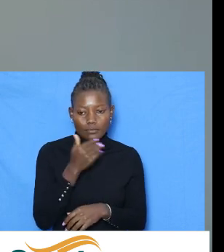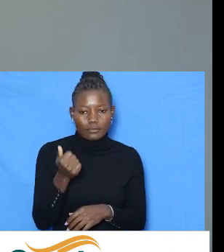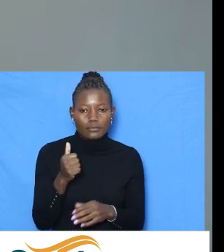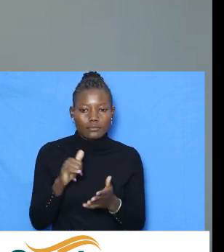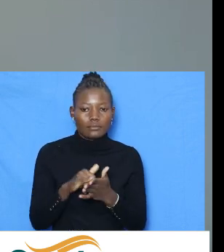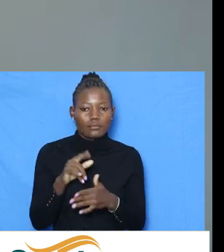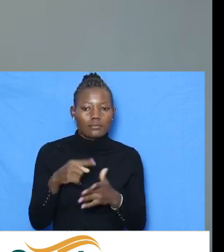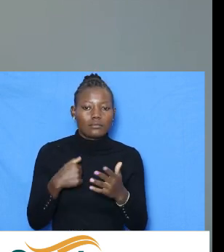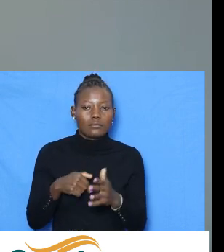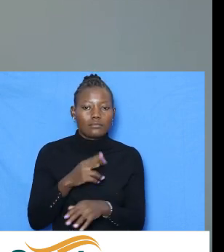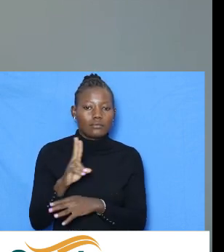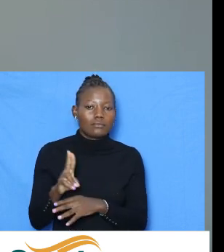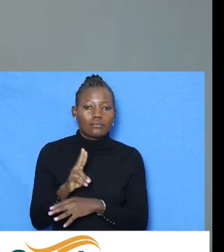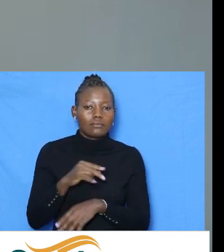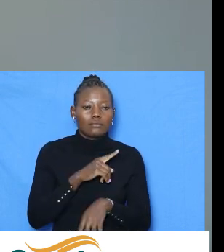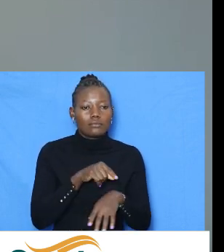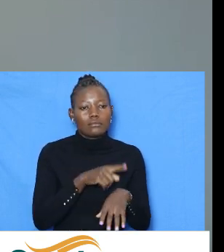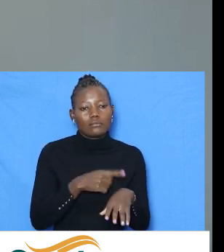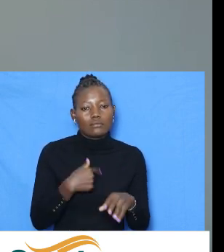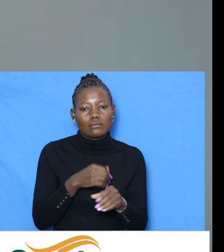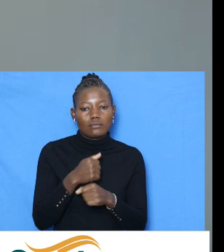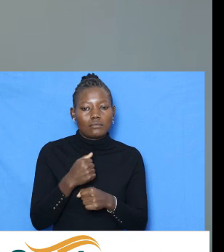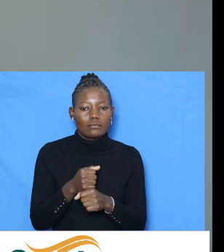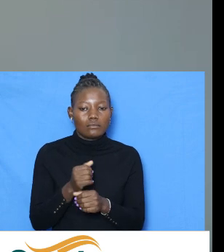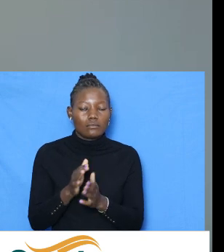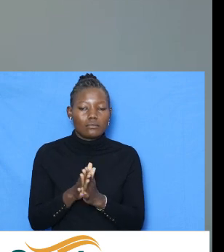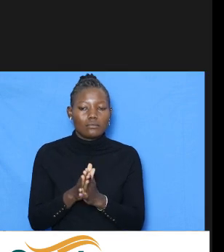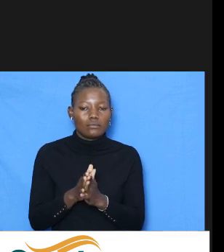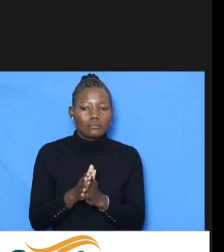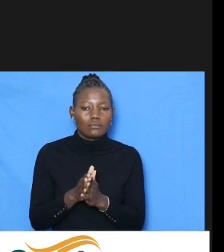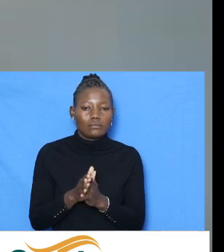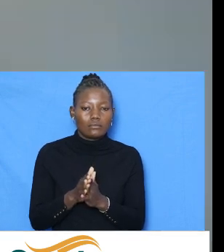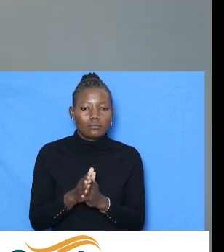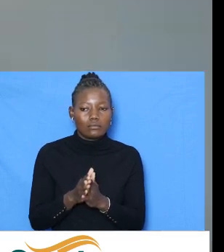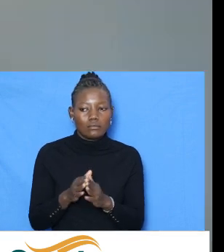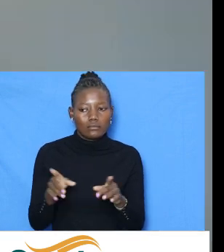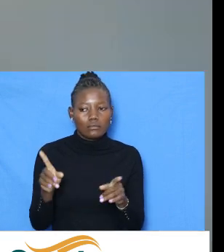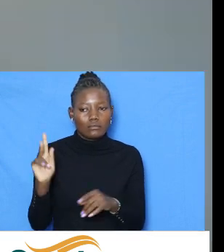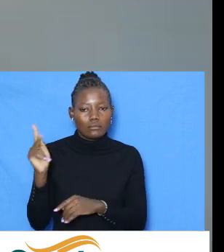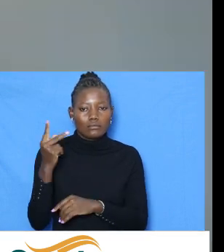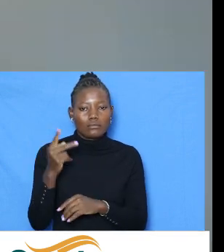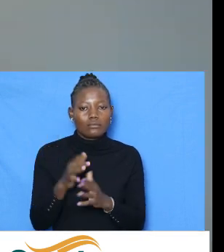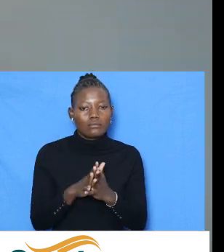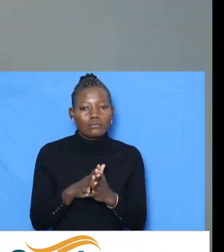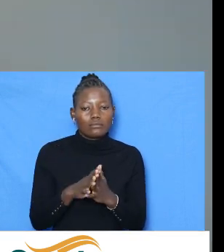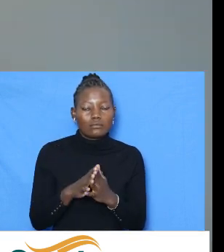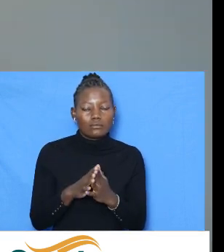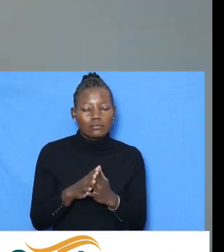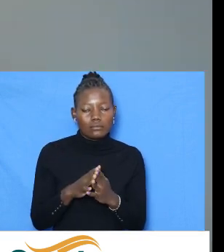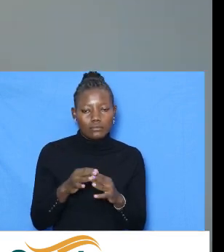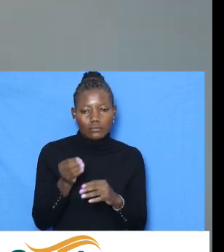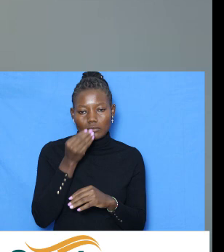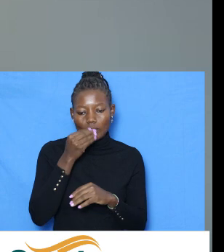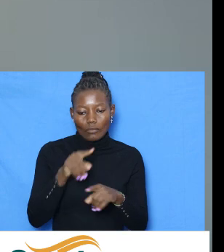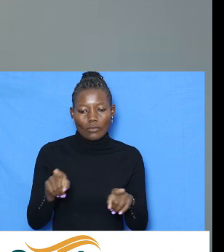what we use when we're doing plans. We go back to what we refer to, as I said, the Kenya food composition tables, So it